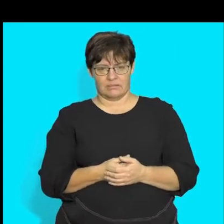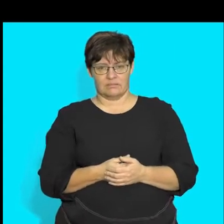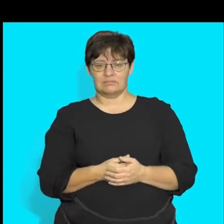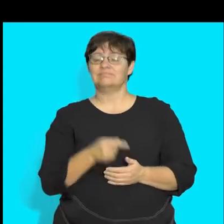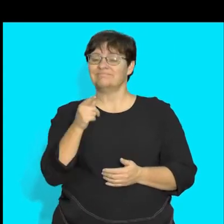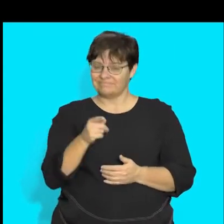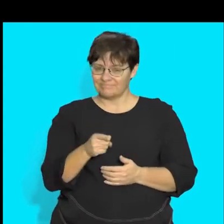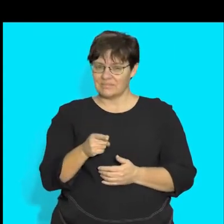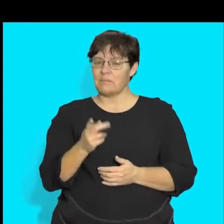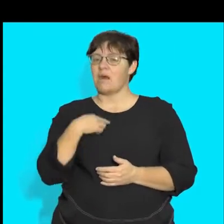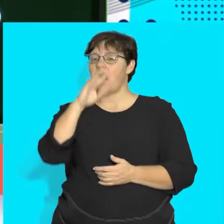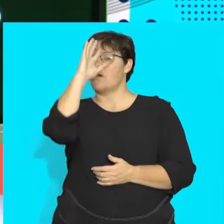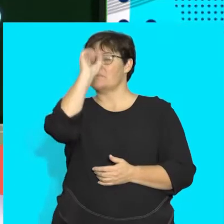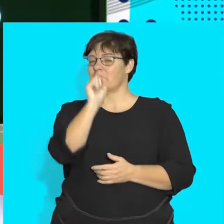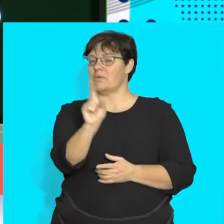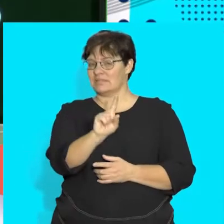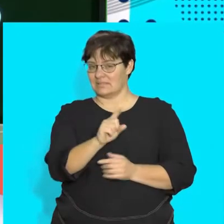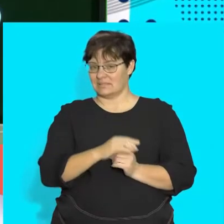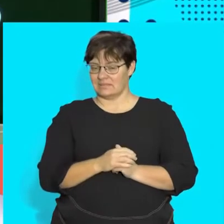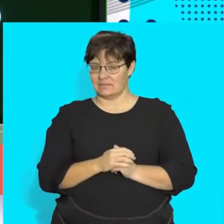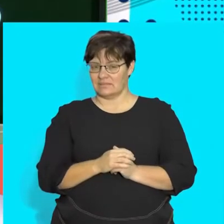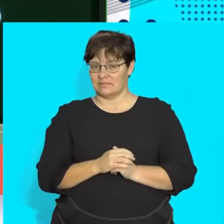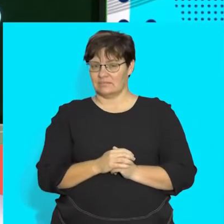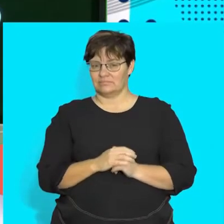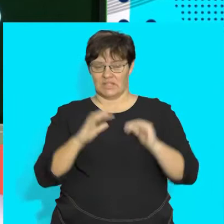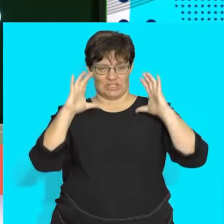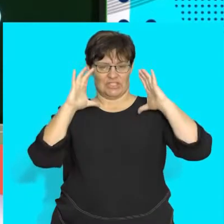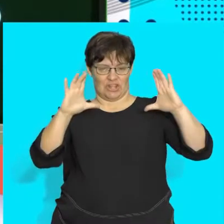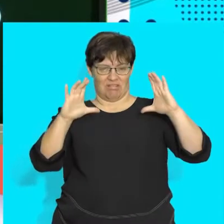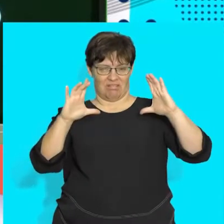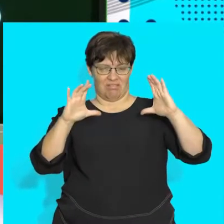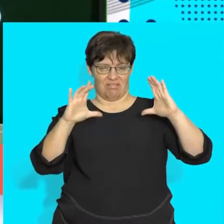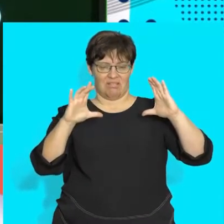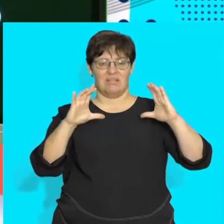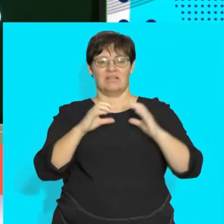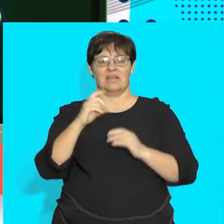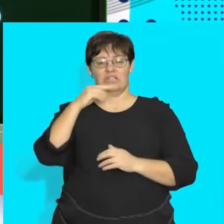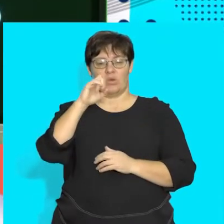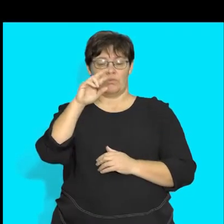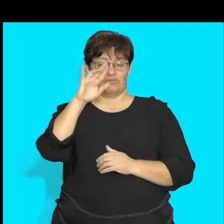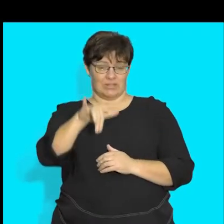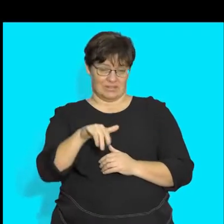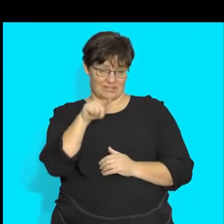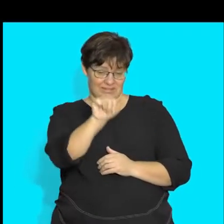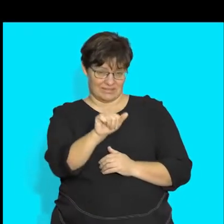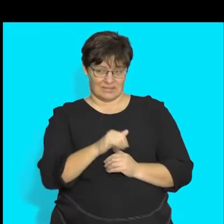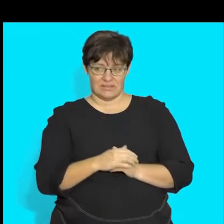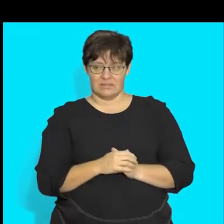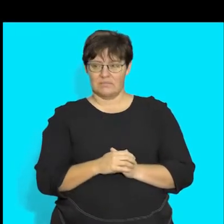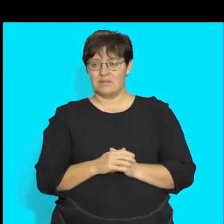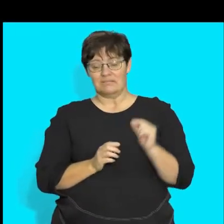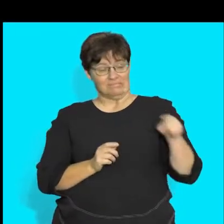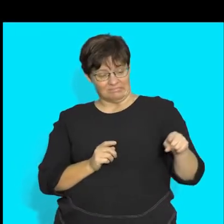This is where we're going to have to remember our circle geometry and